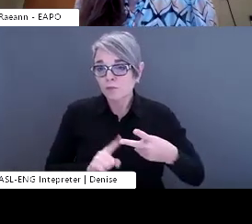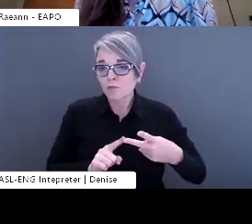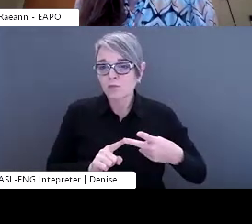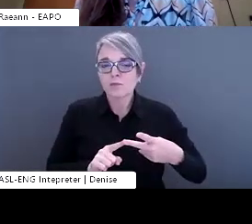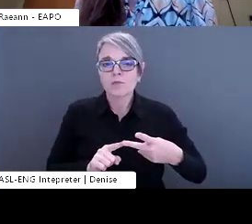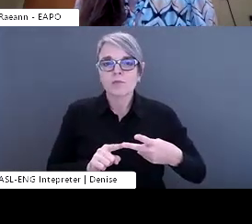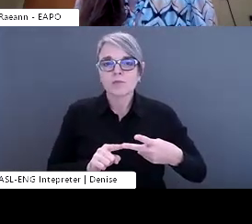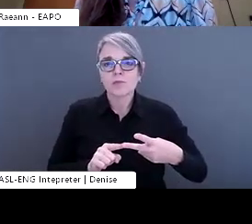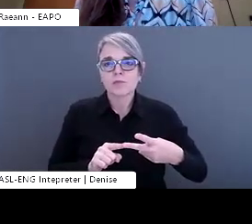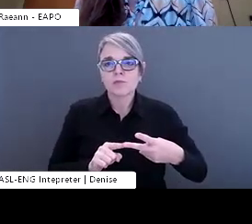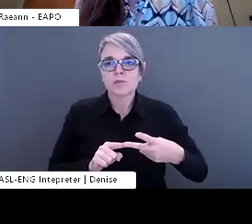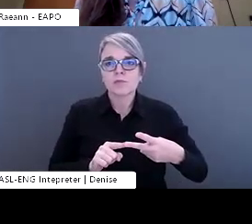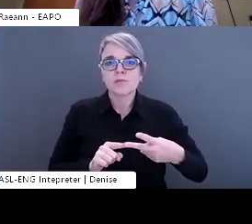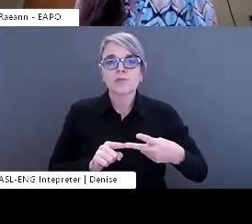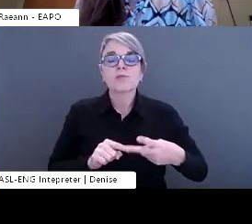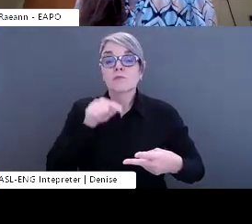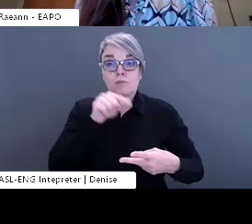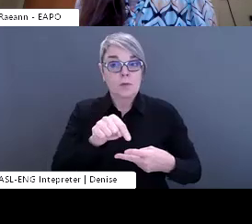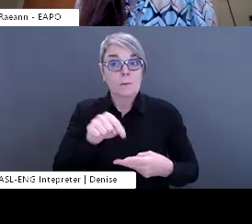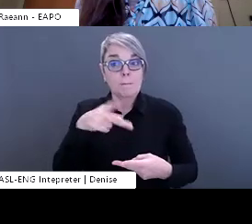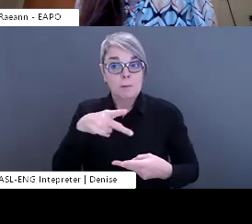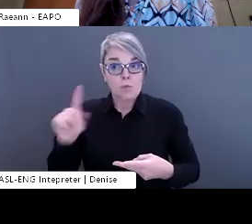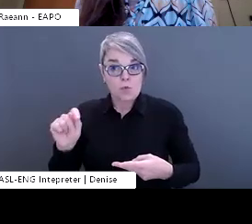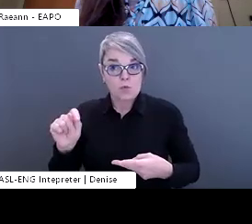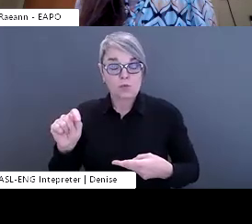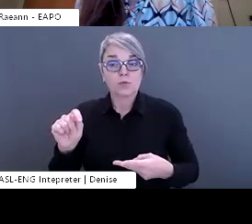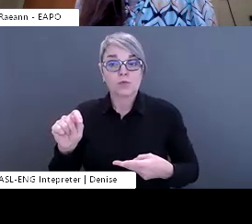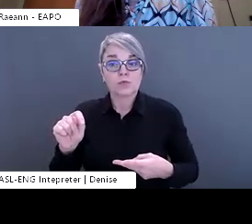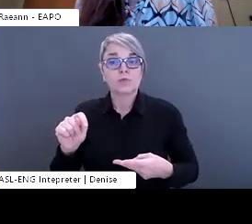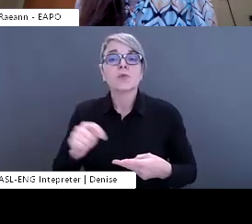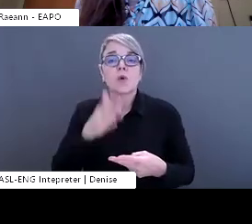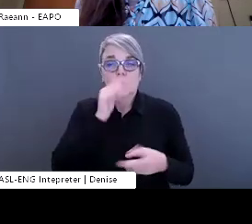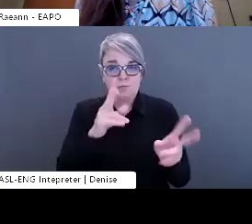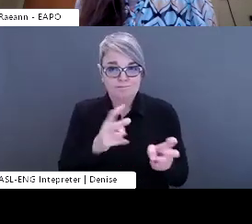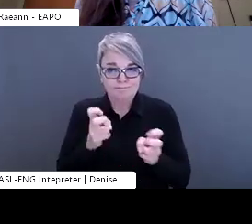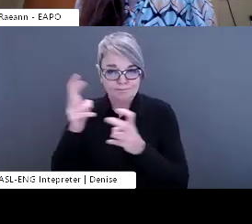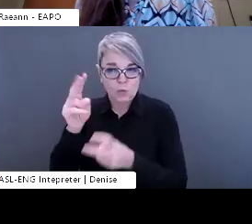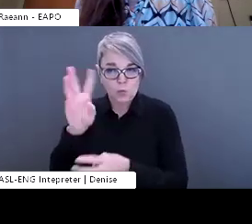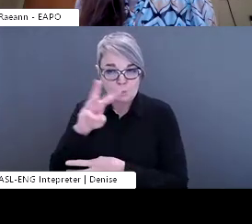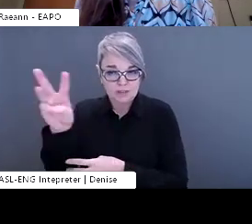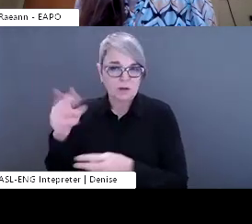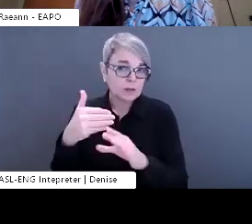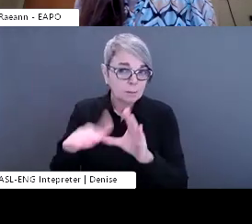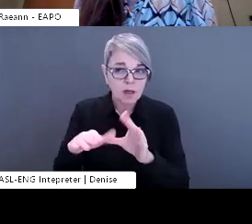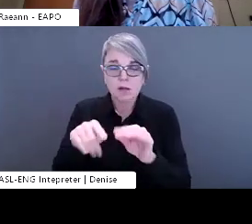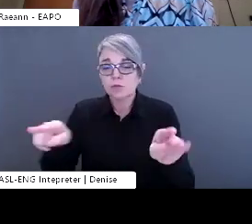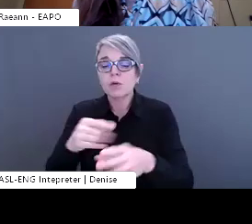in the once you receive this presentation, you'll have it there as well.